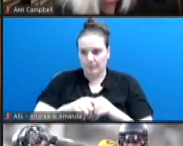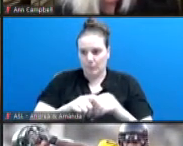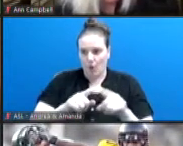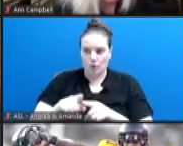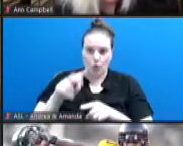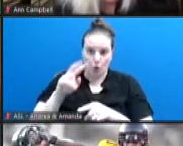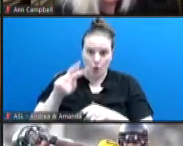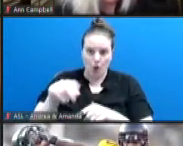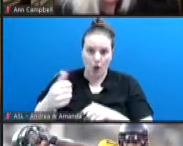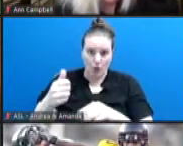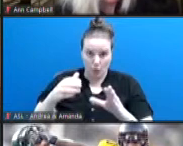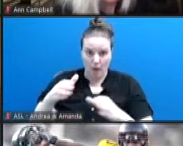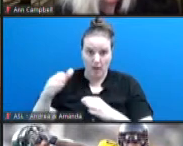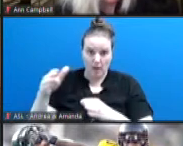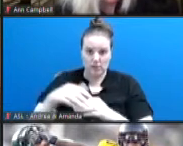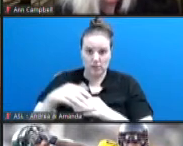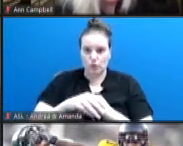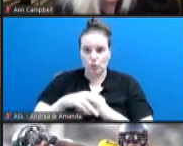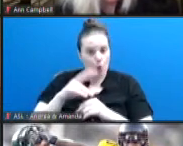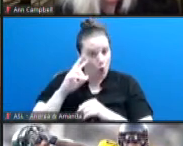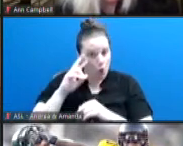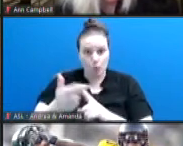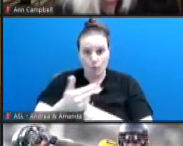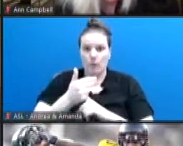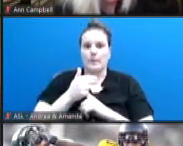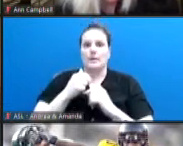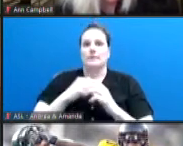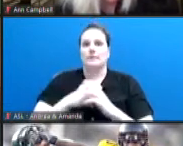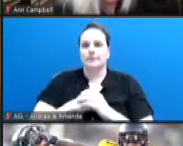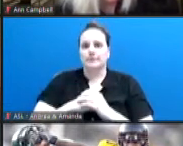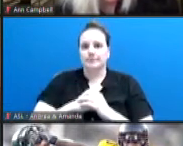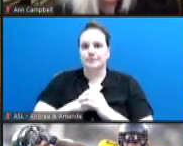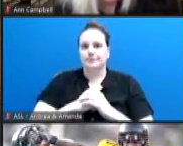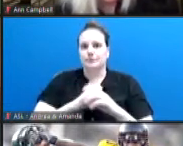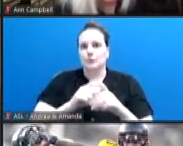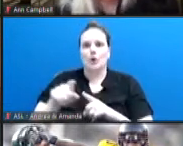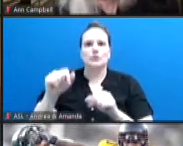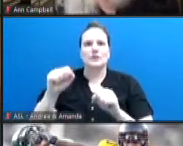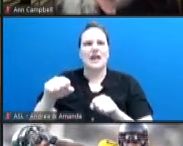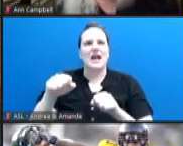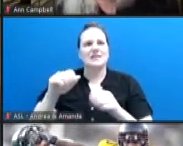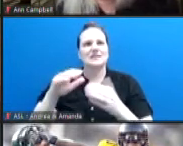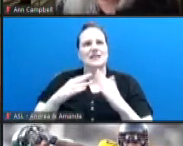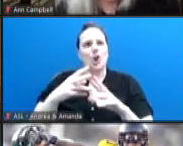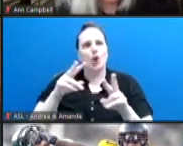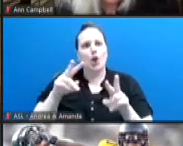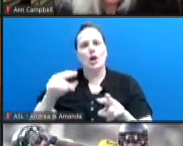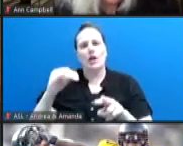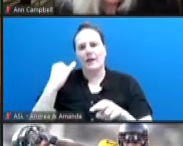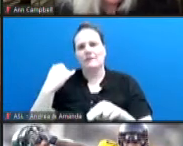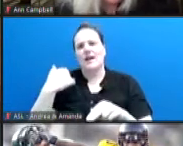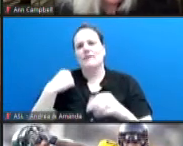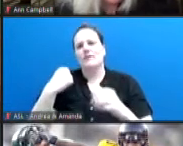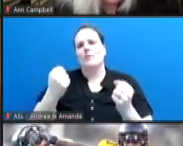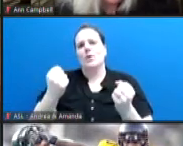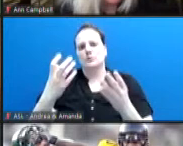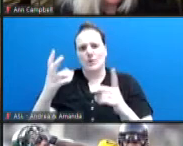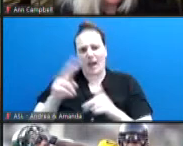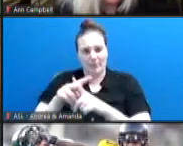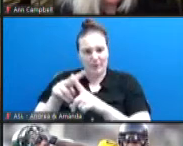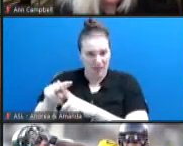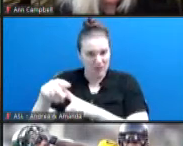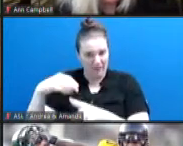ways to look at recruitment. And also can the city look at if there are multiple